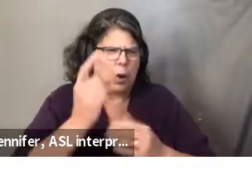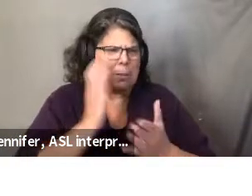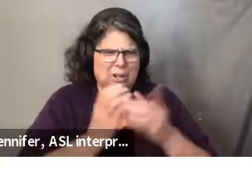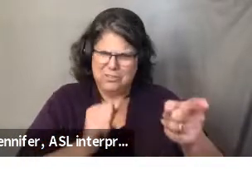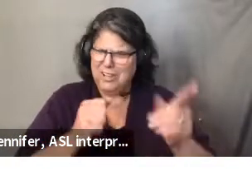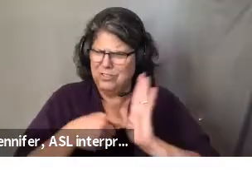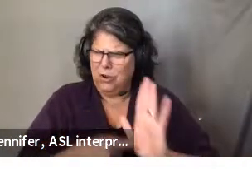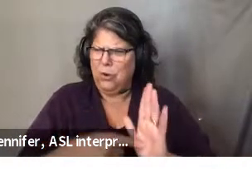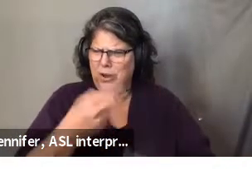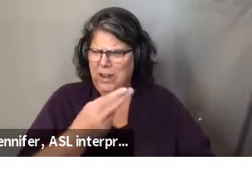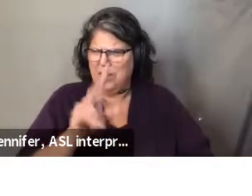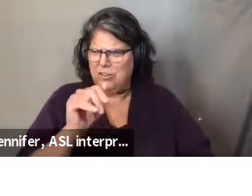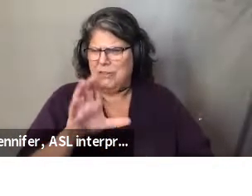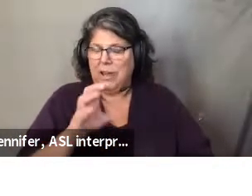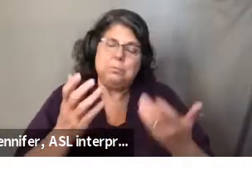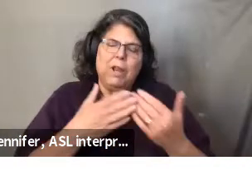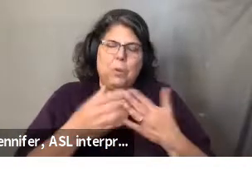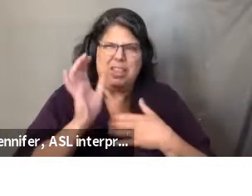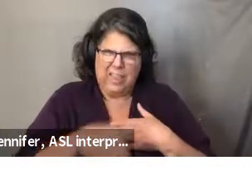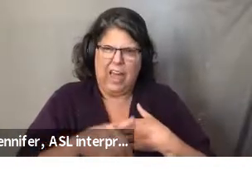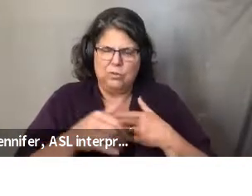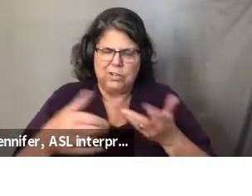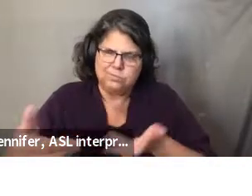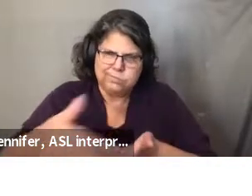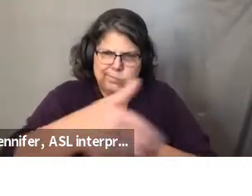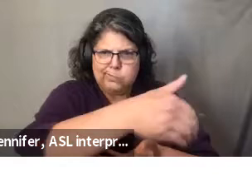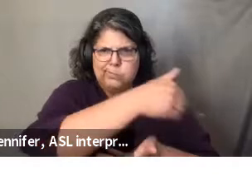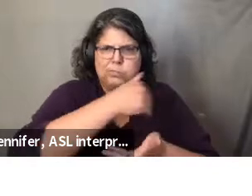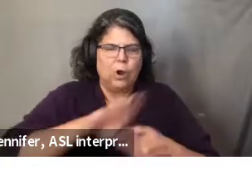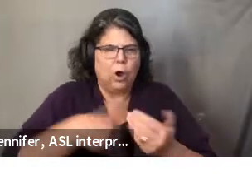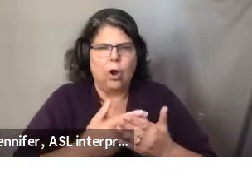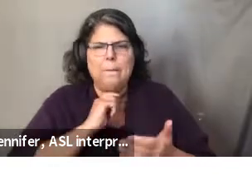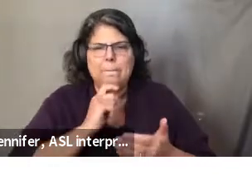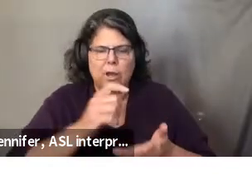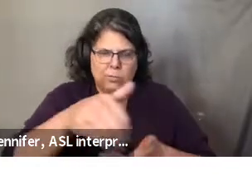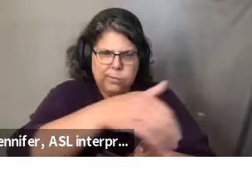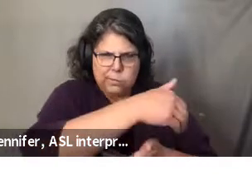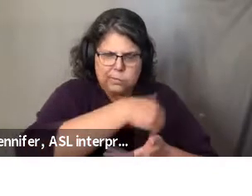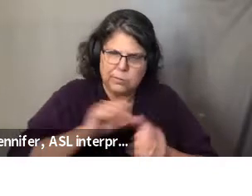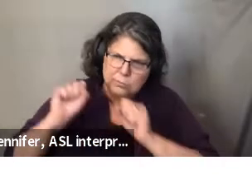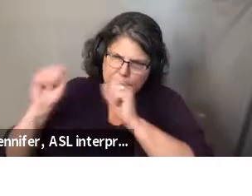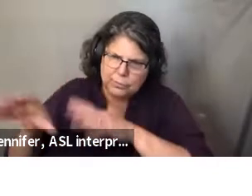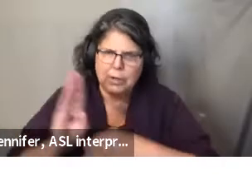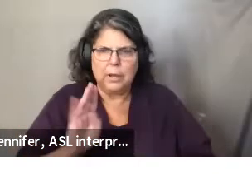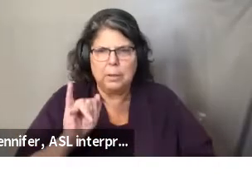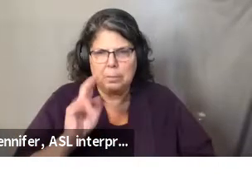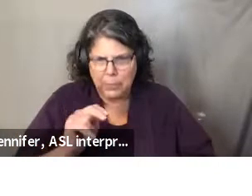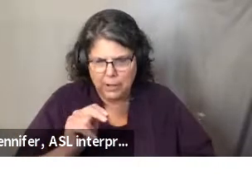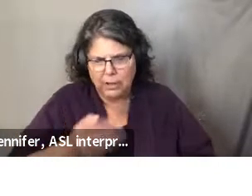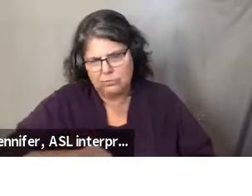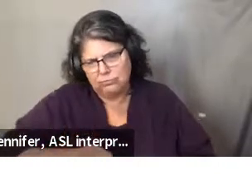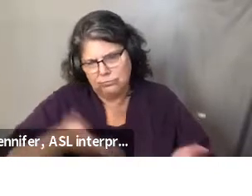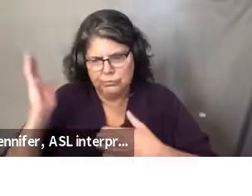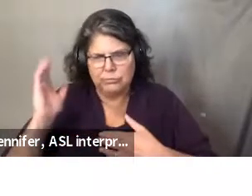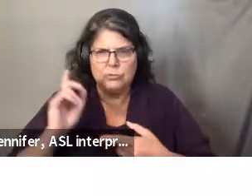photographs. So we take the metal that's on the site first, pick it up, put it into bins, haul it off